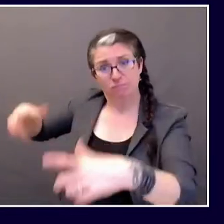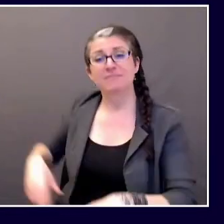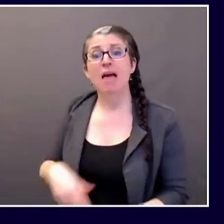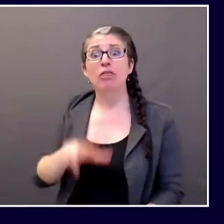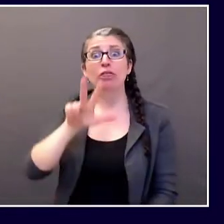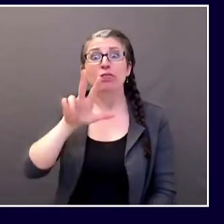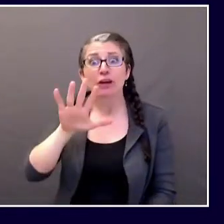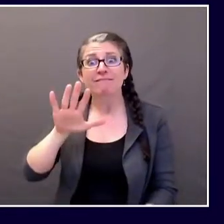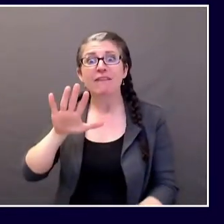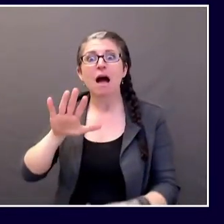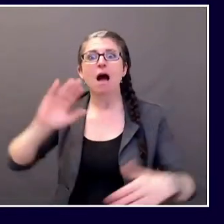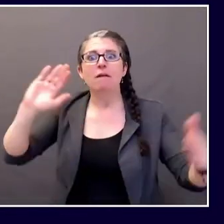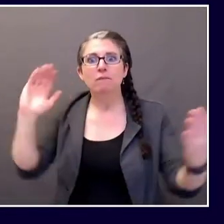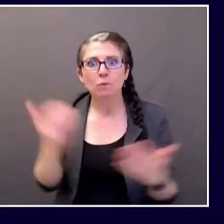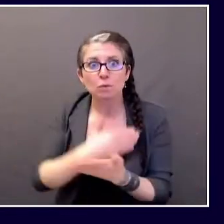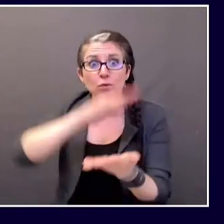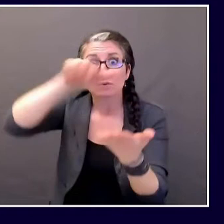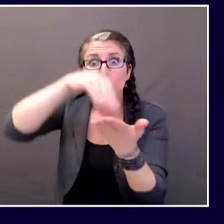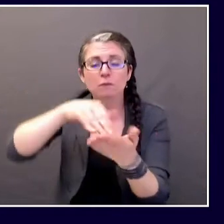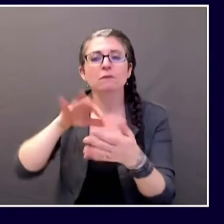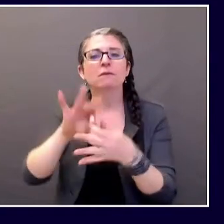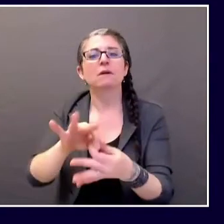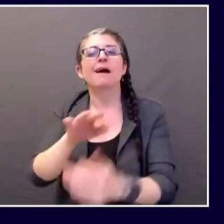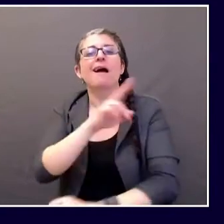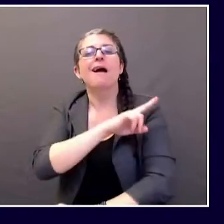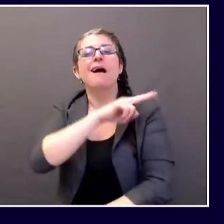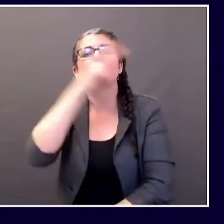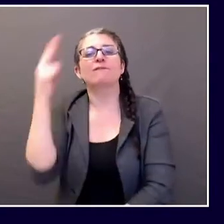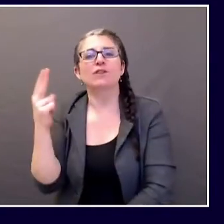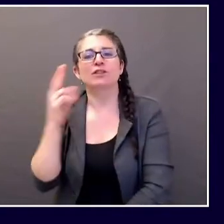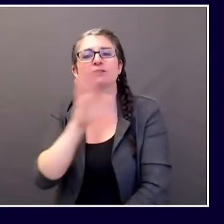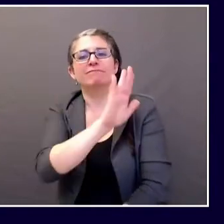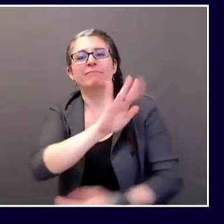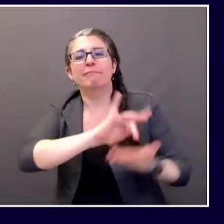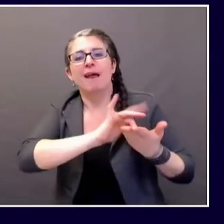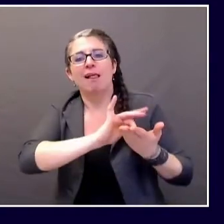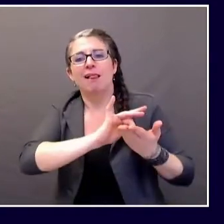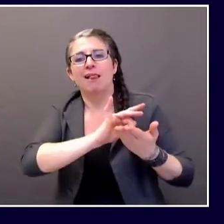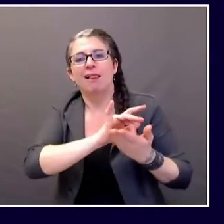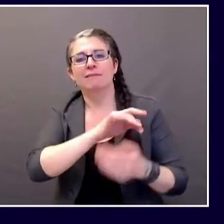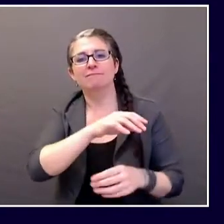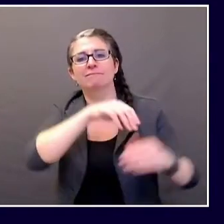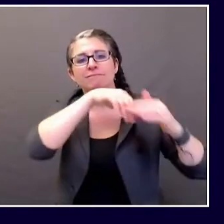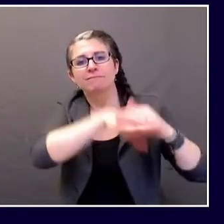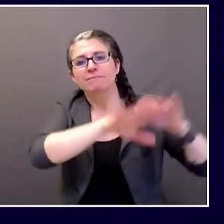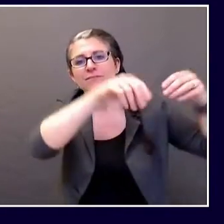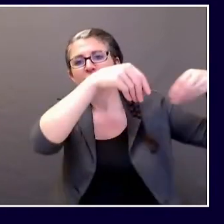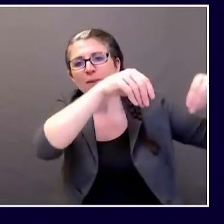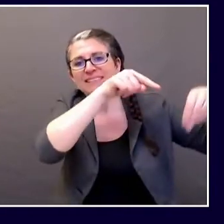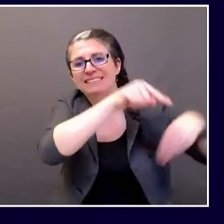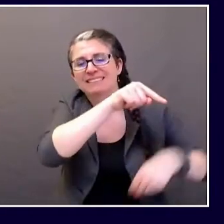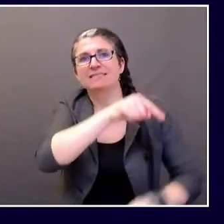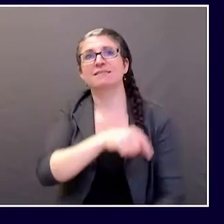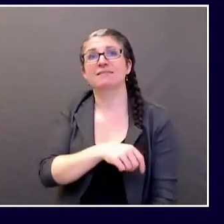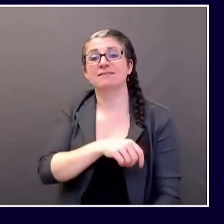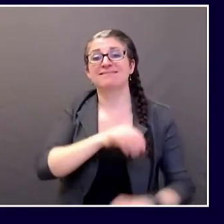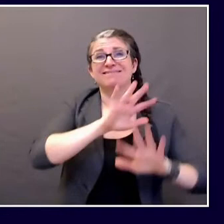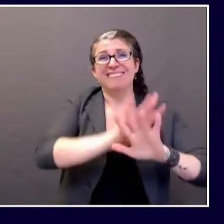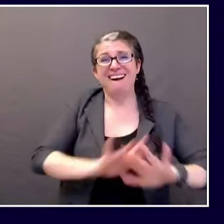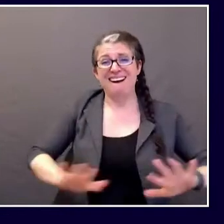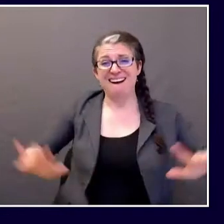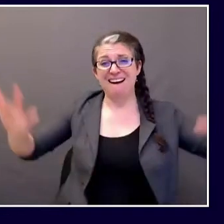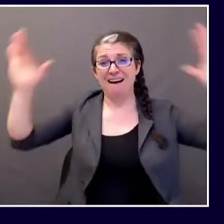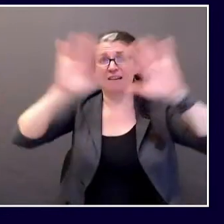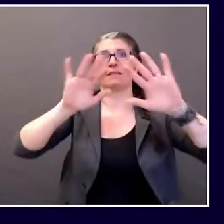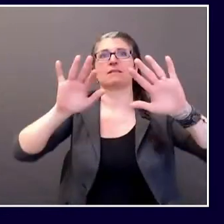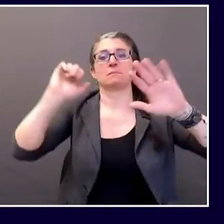access vaccine at Hannaford's locations. Those come on top of what we hope to be more vaccine, certainly of